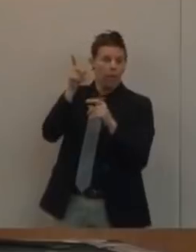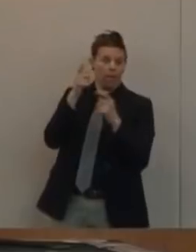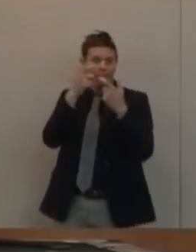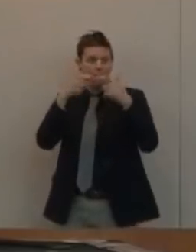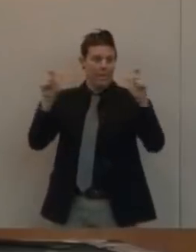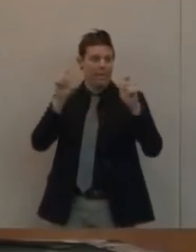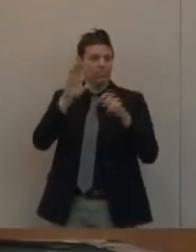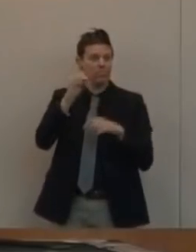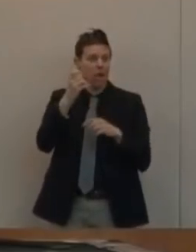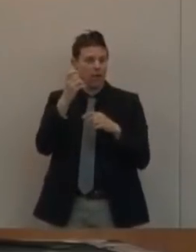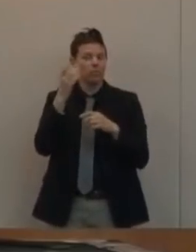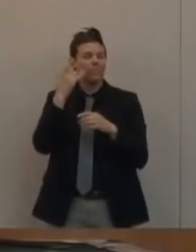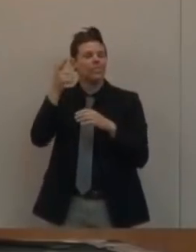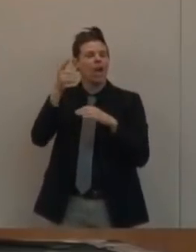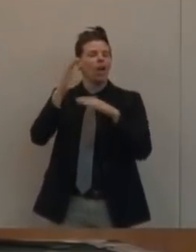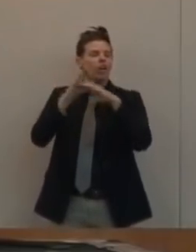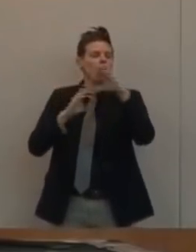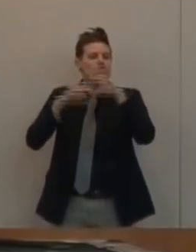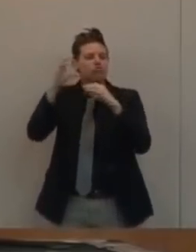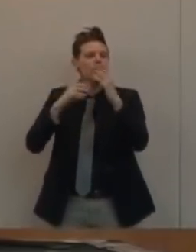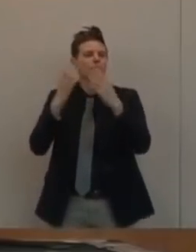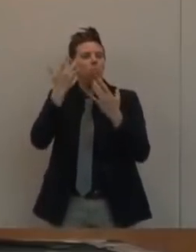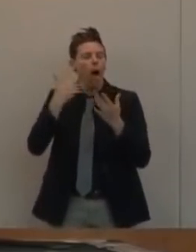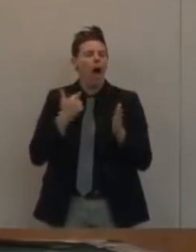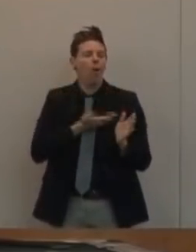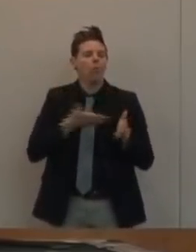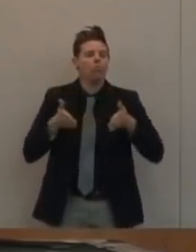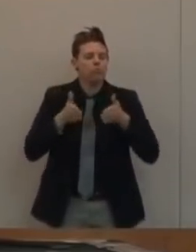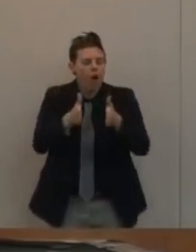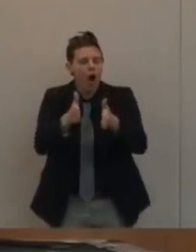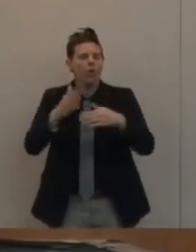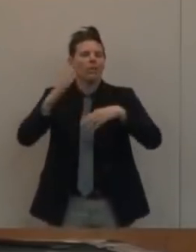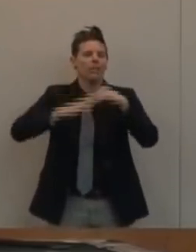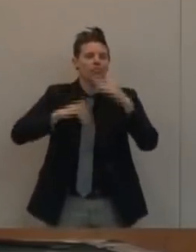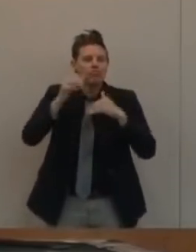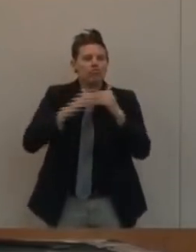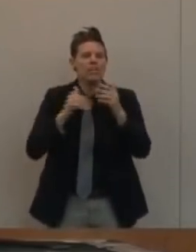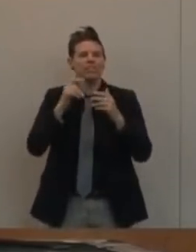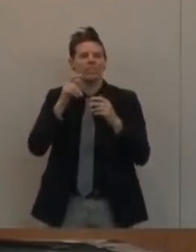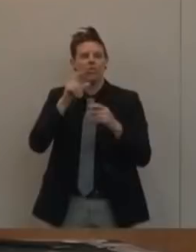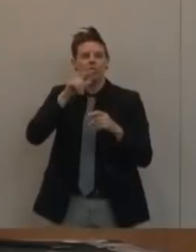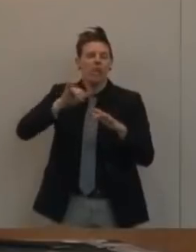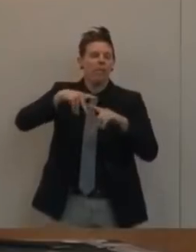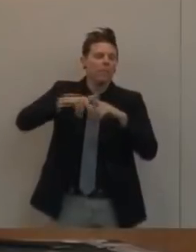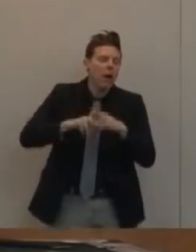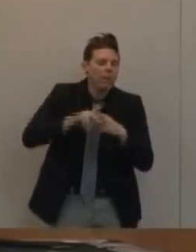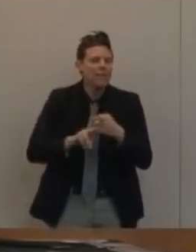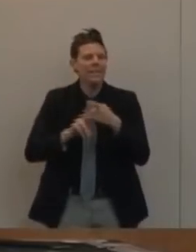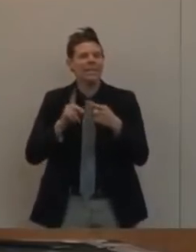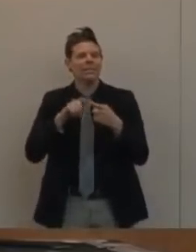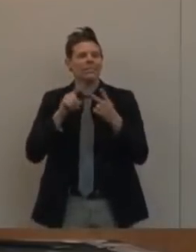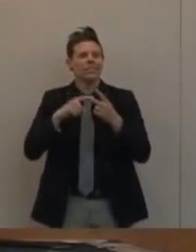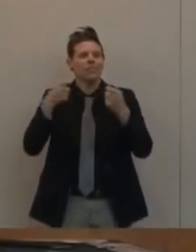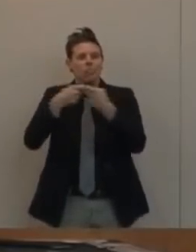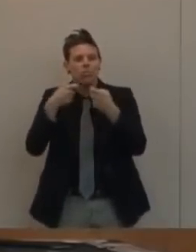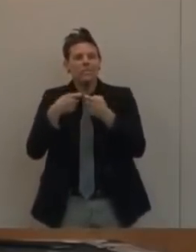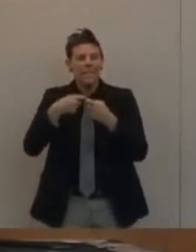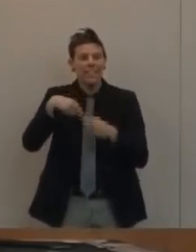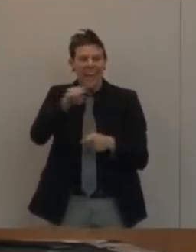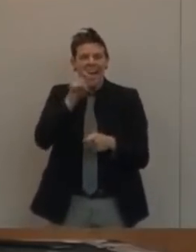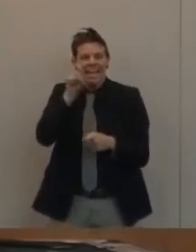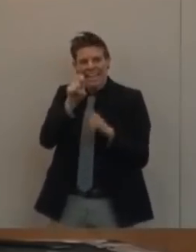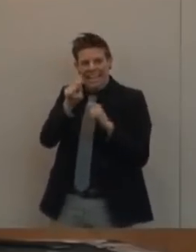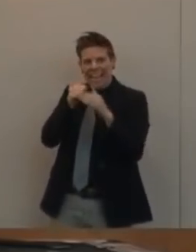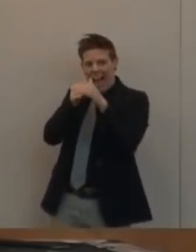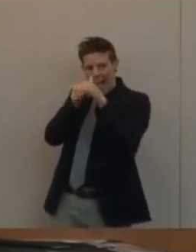construction, highways, roads, and folks who are doing plumbing and utility work have to have access